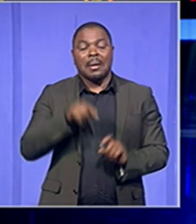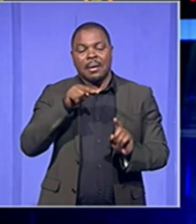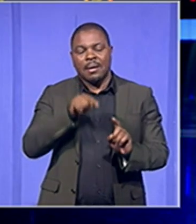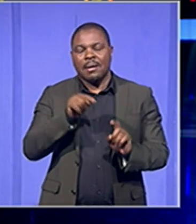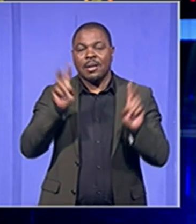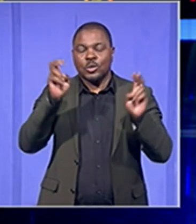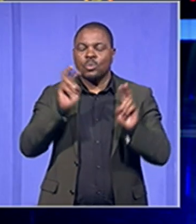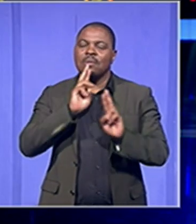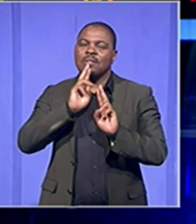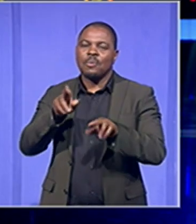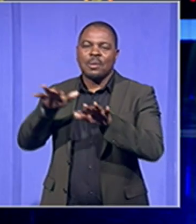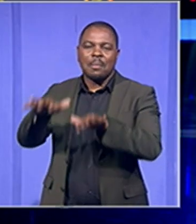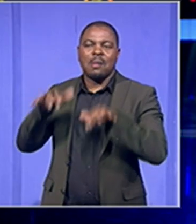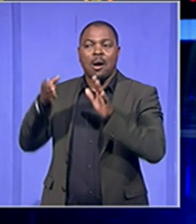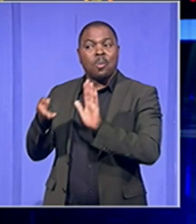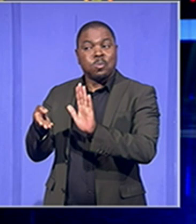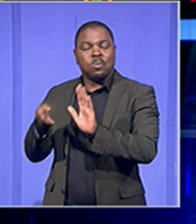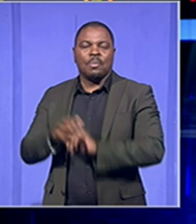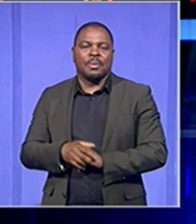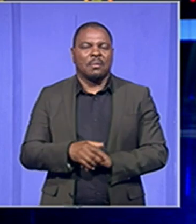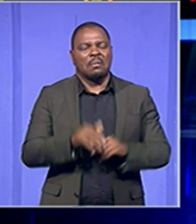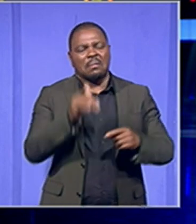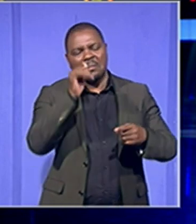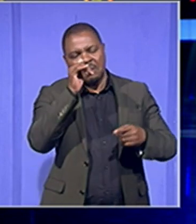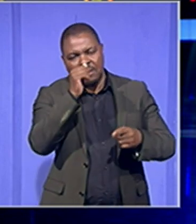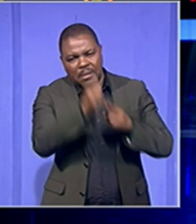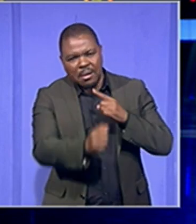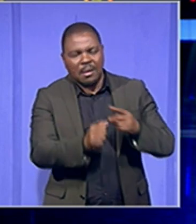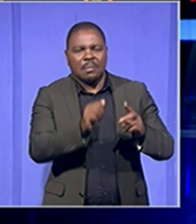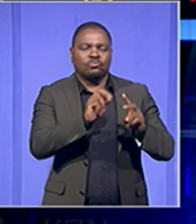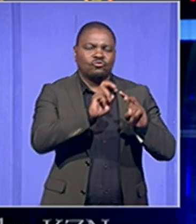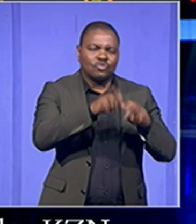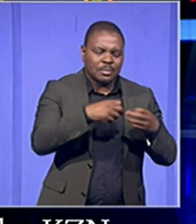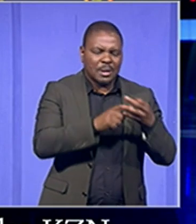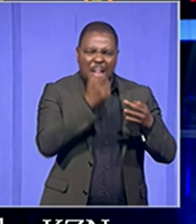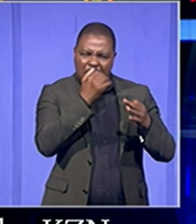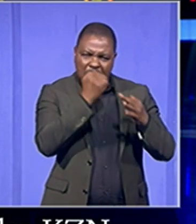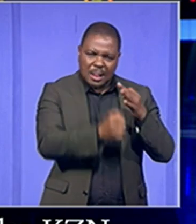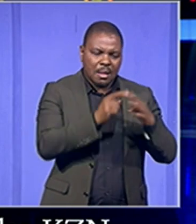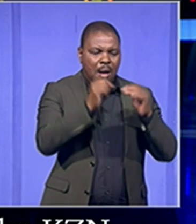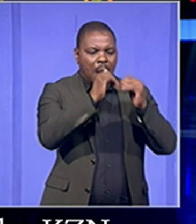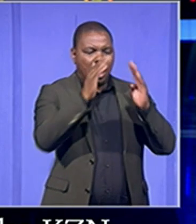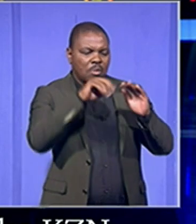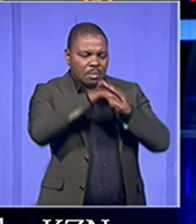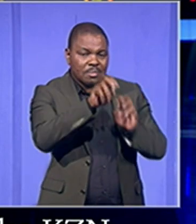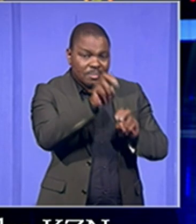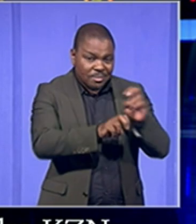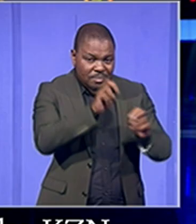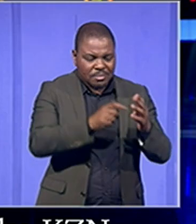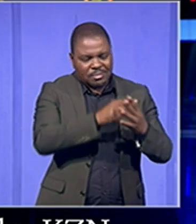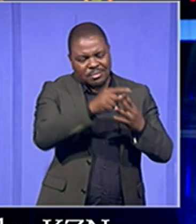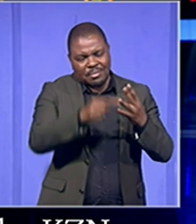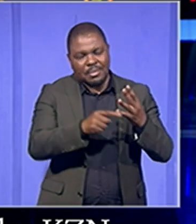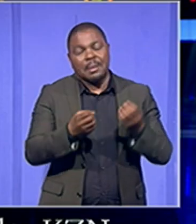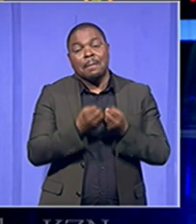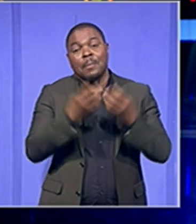e ngotsweng ya parlamente. Ditolo tsa molao tse kang dipeto, dipolao, teko ya polao le boshodu ba malapeng hara tse ding tsa dintlha